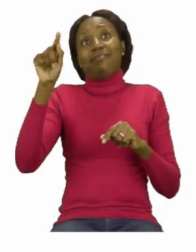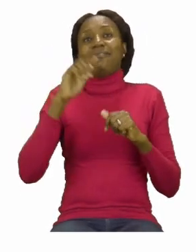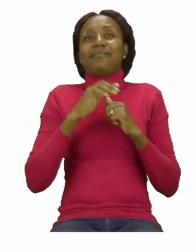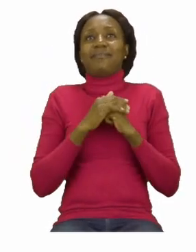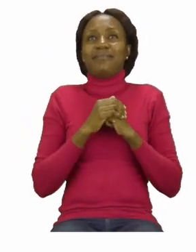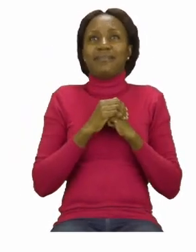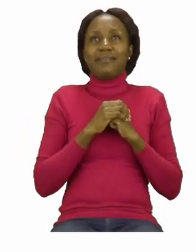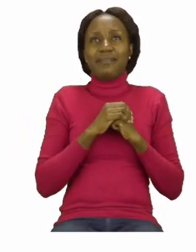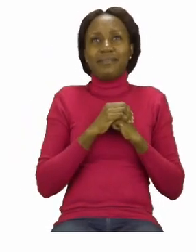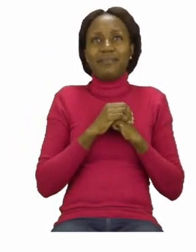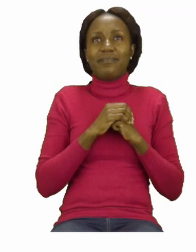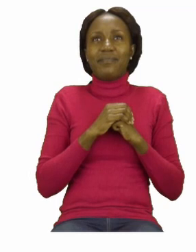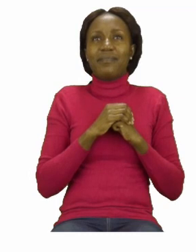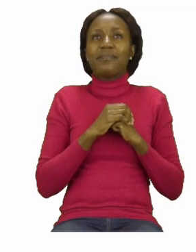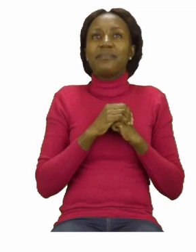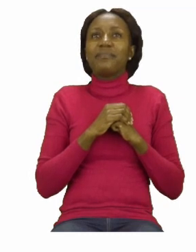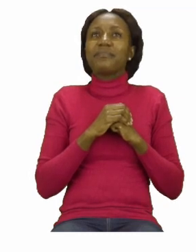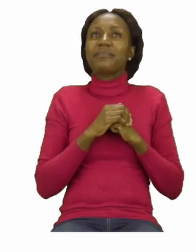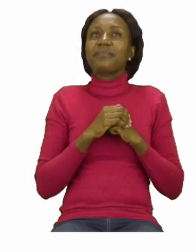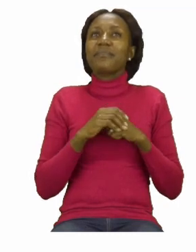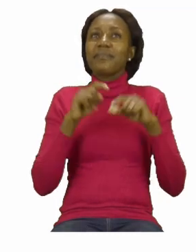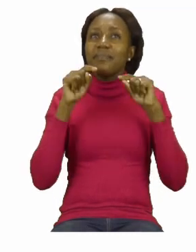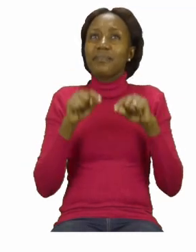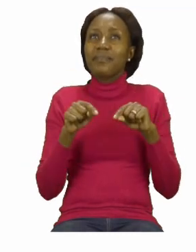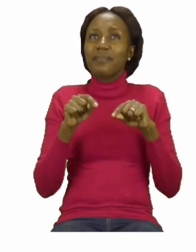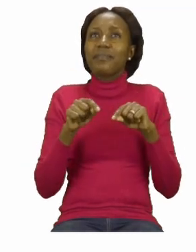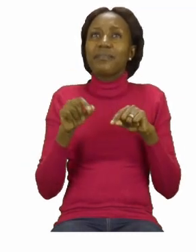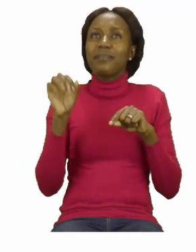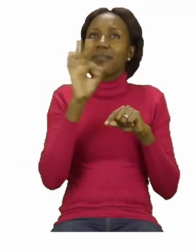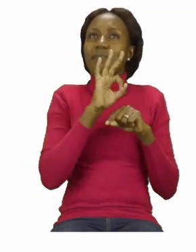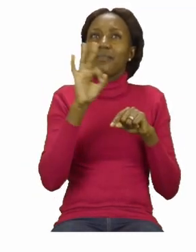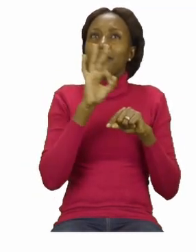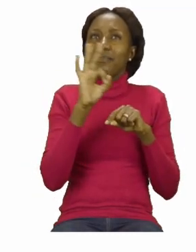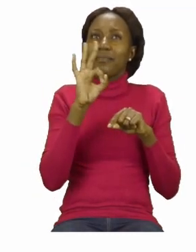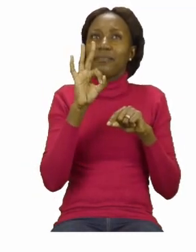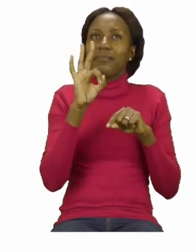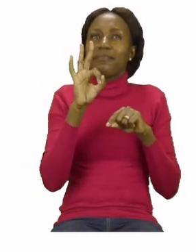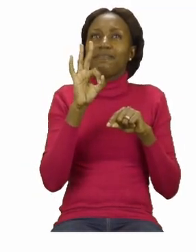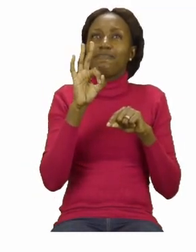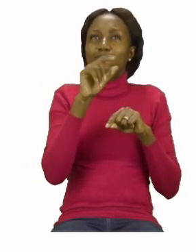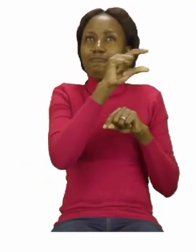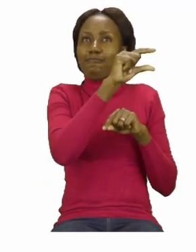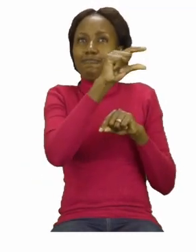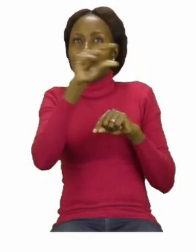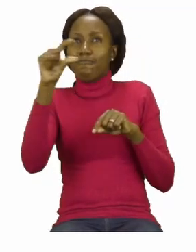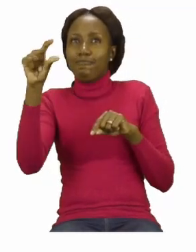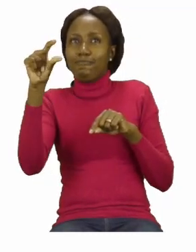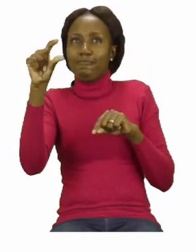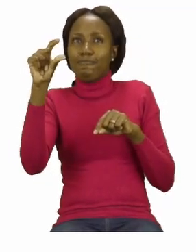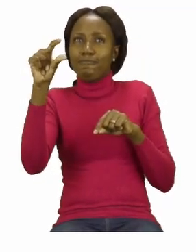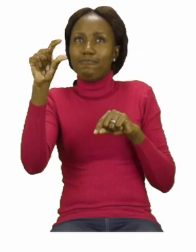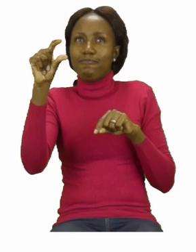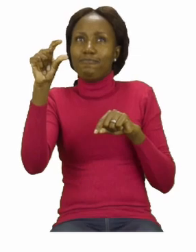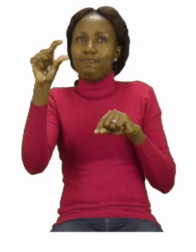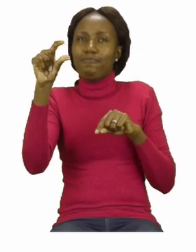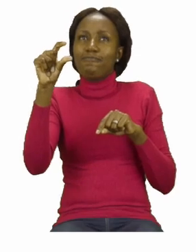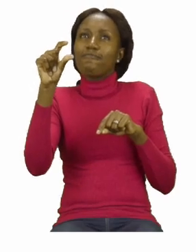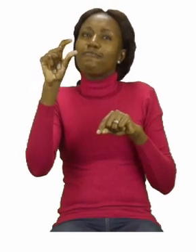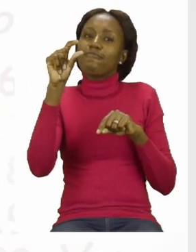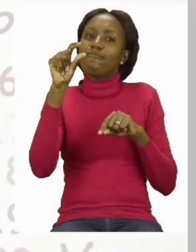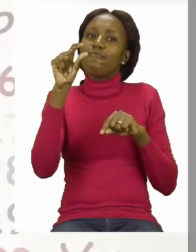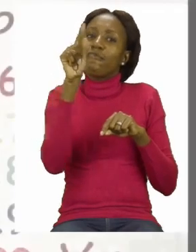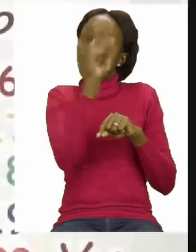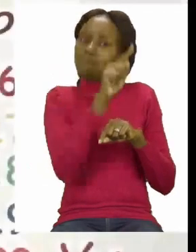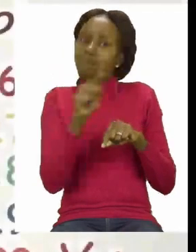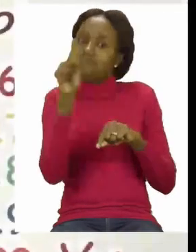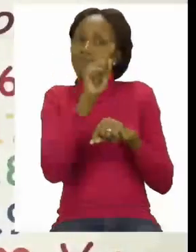we are told to circle the F in the sentence. I have written the sentence on the board and we're going to practice it